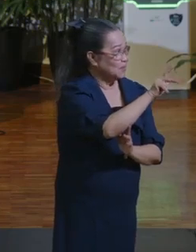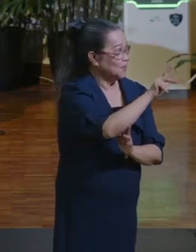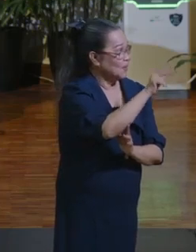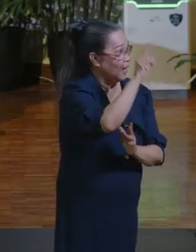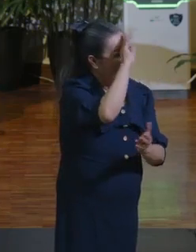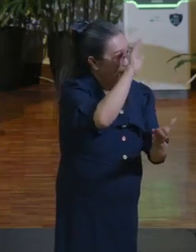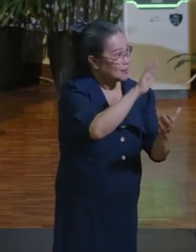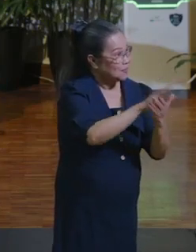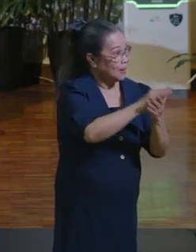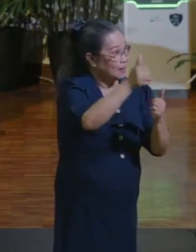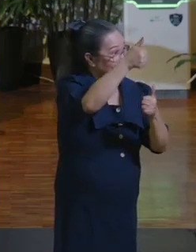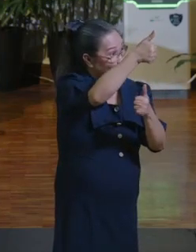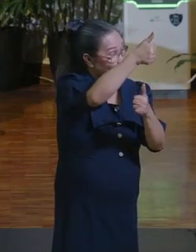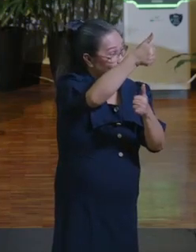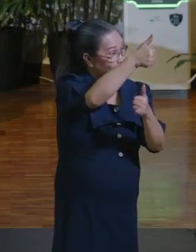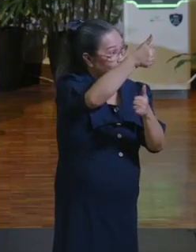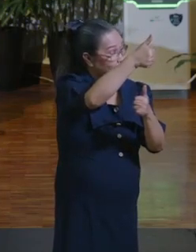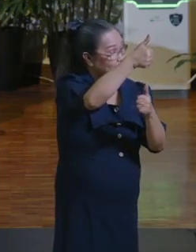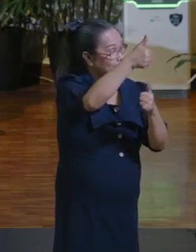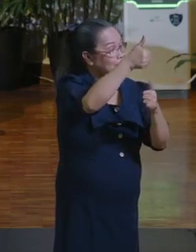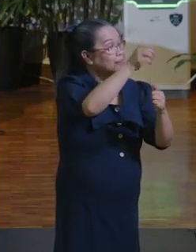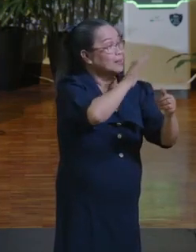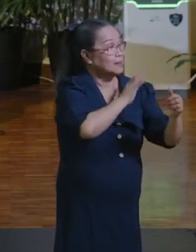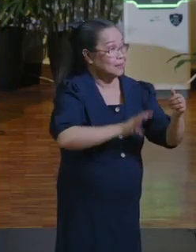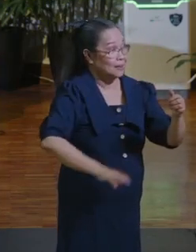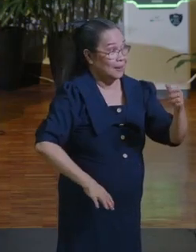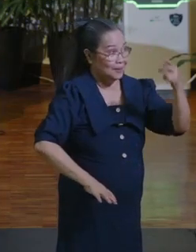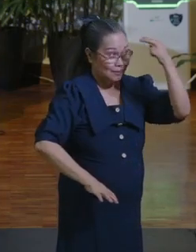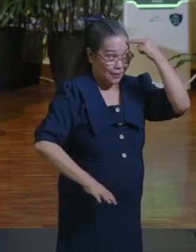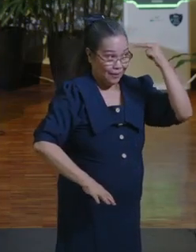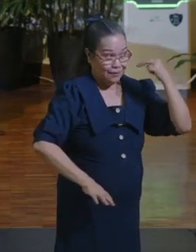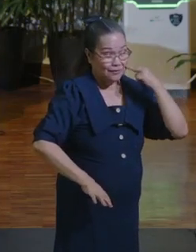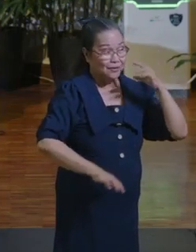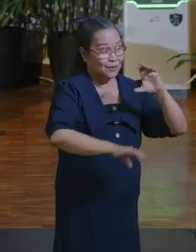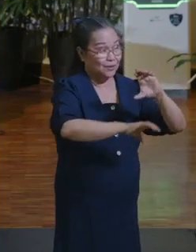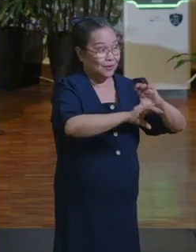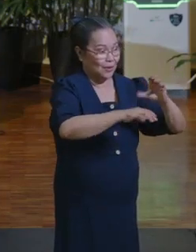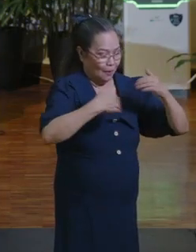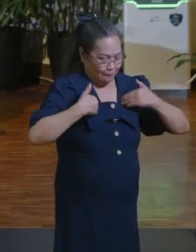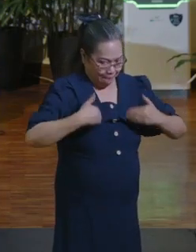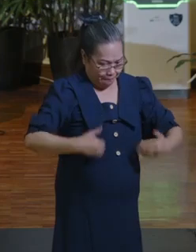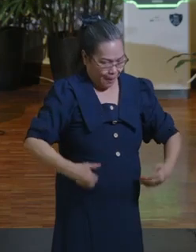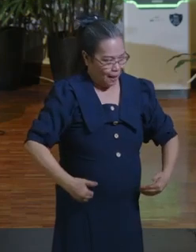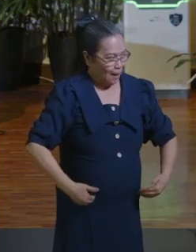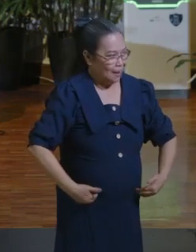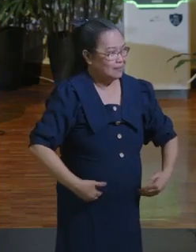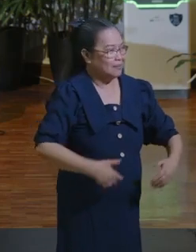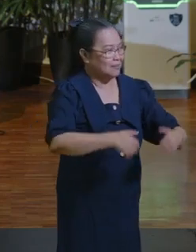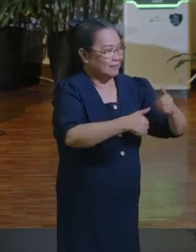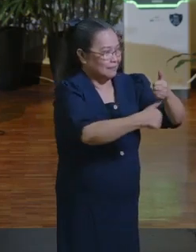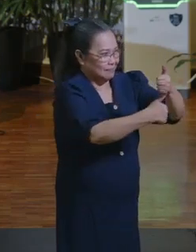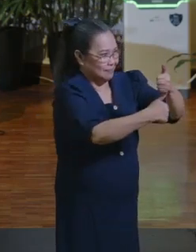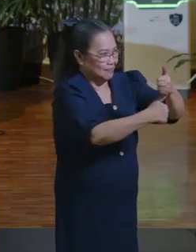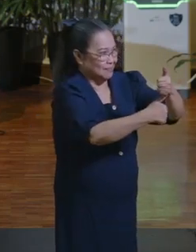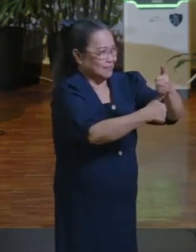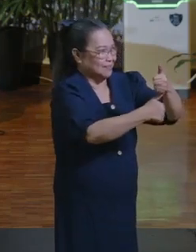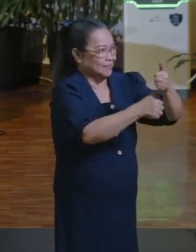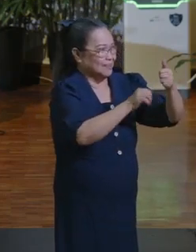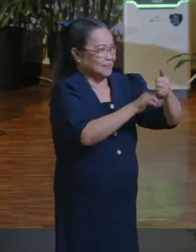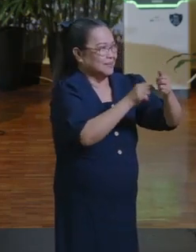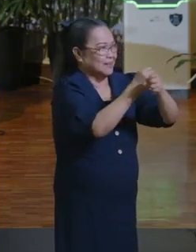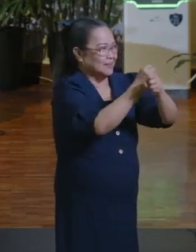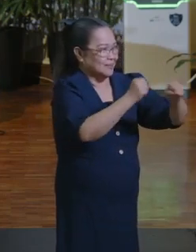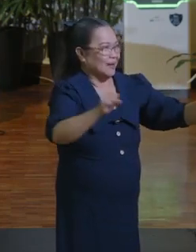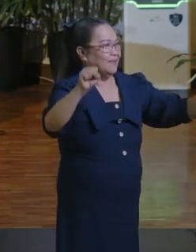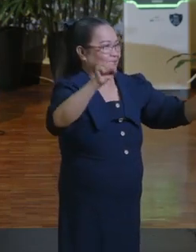of the wife, even as Christ is the head of the church, his body, and he is himself its